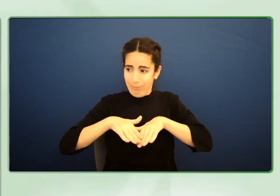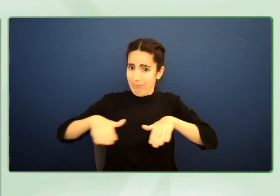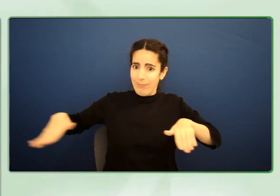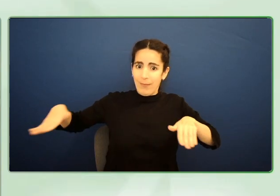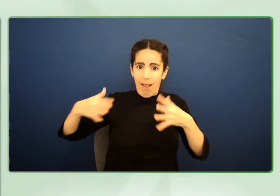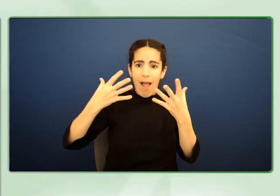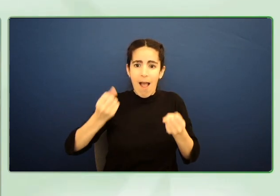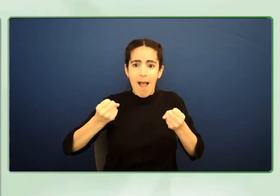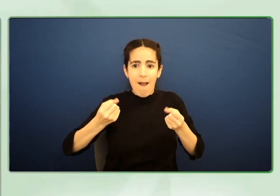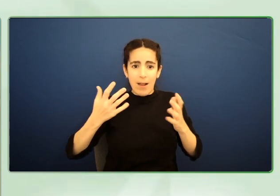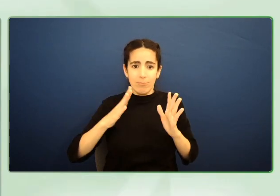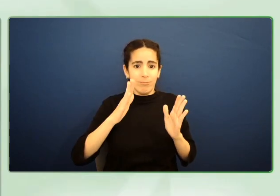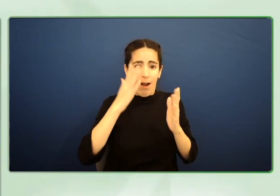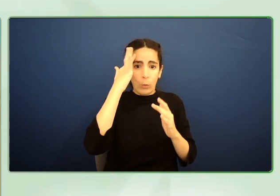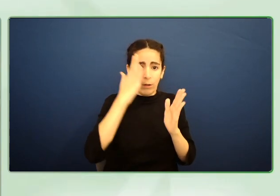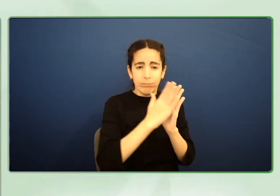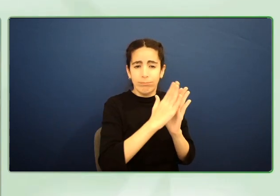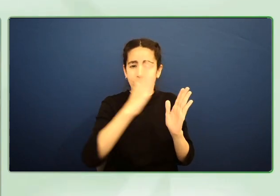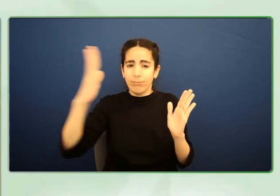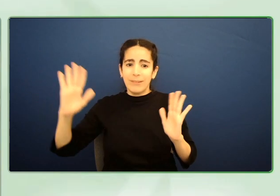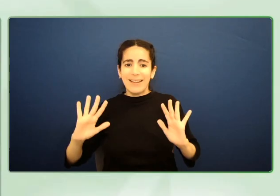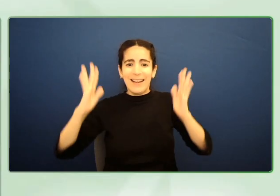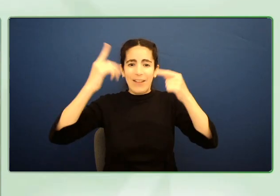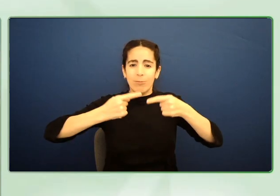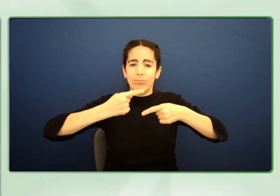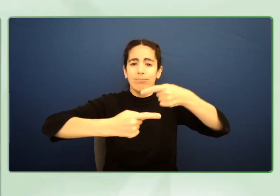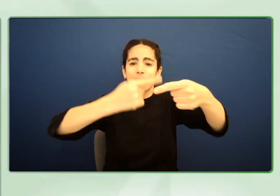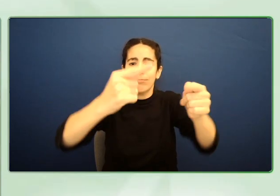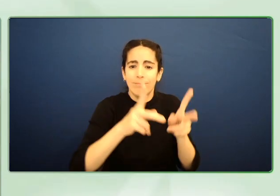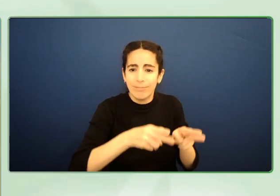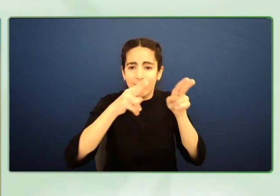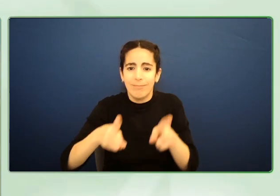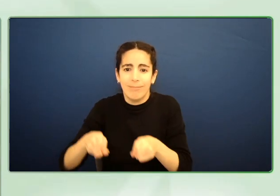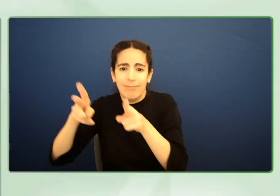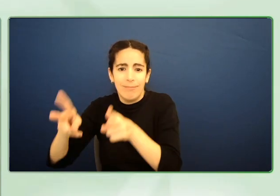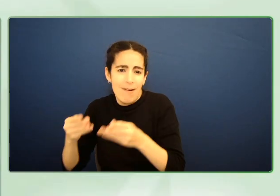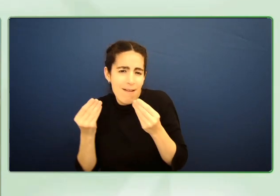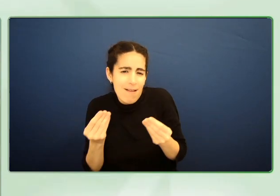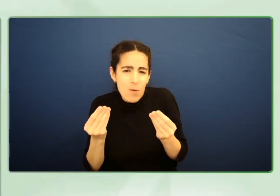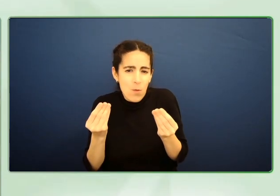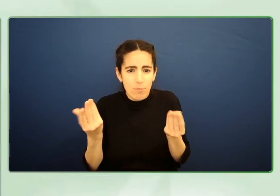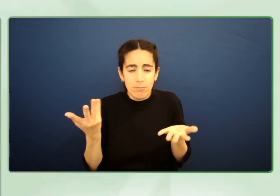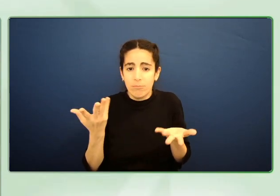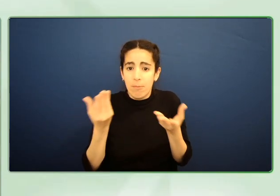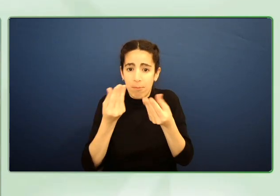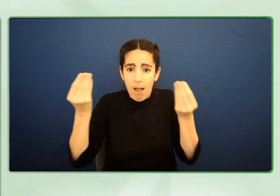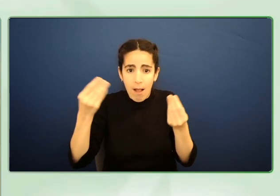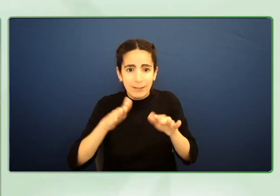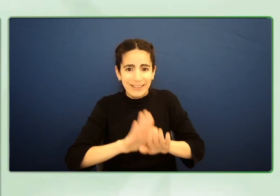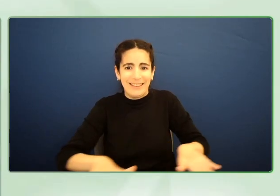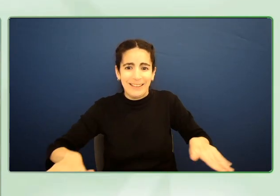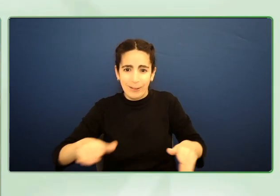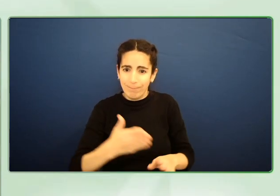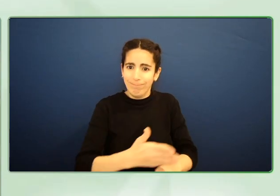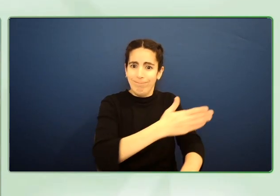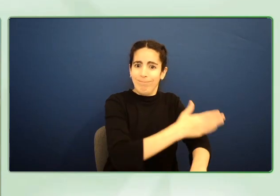some foundations early on that you can really promote independence and then have these individuals really be part of the society